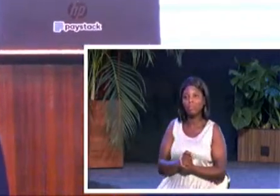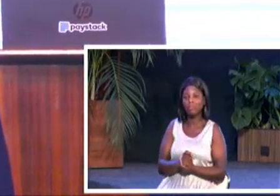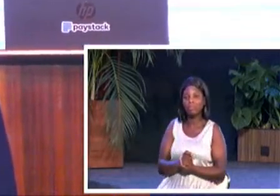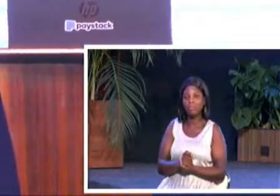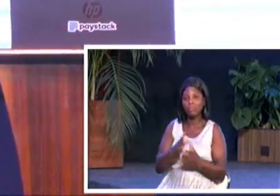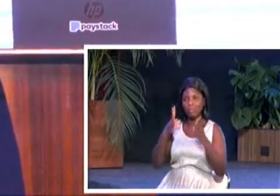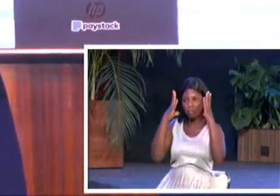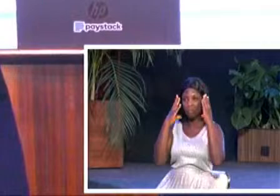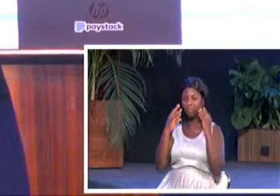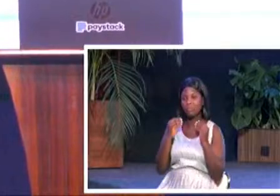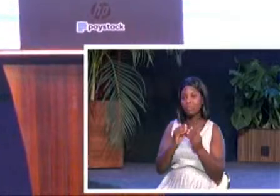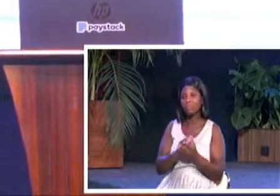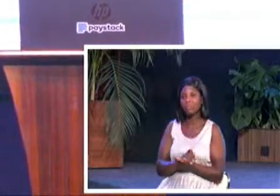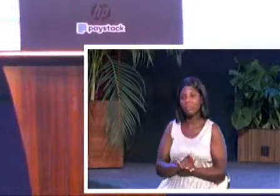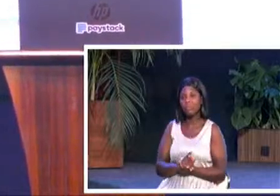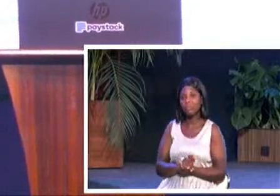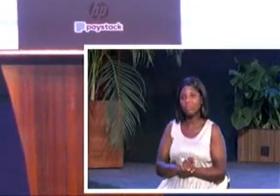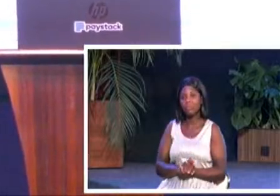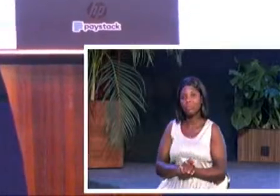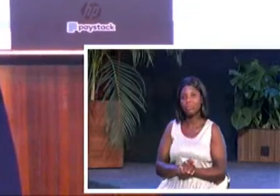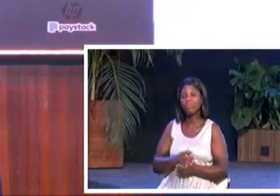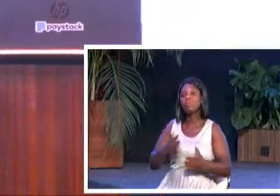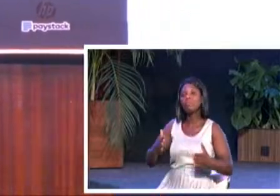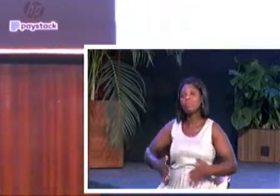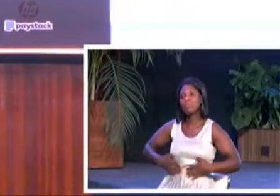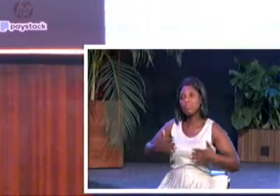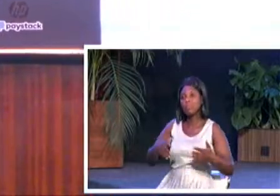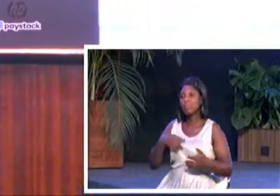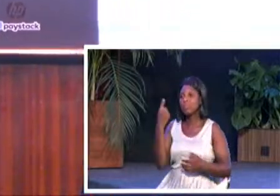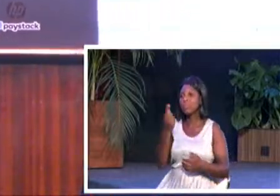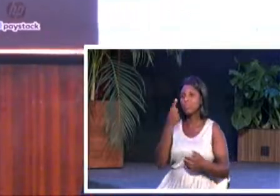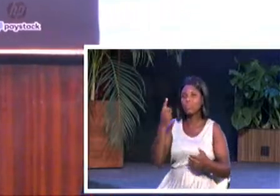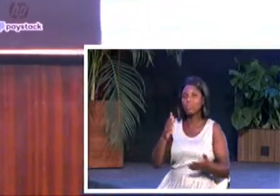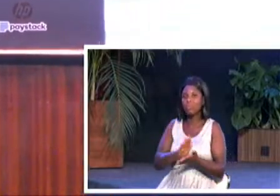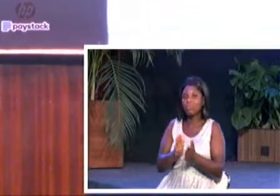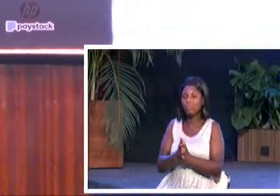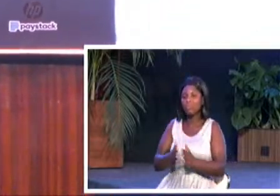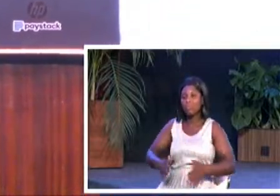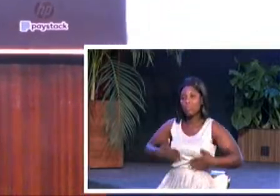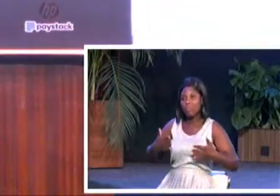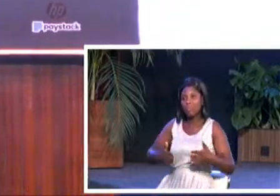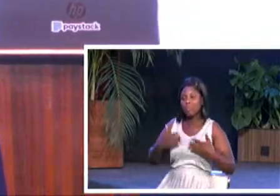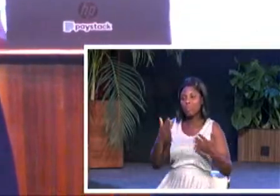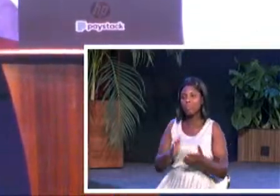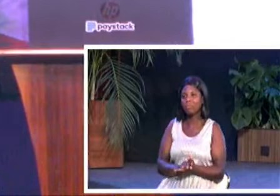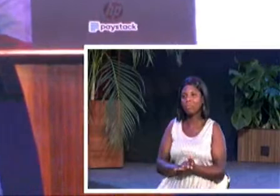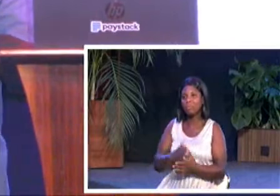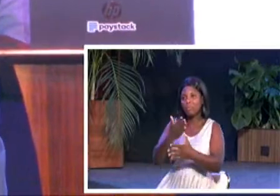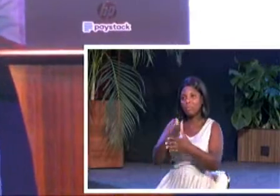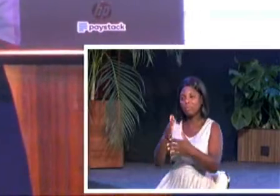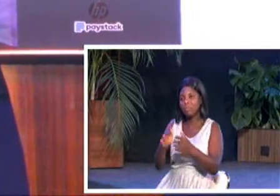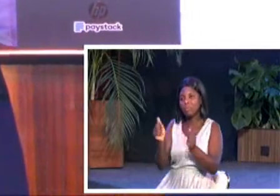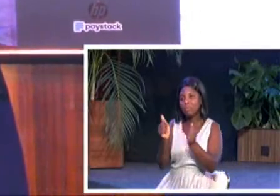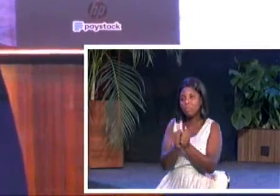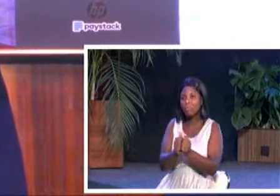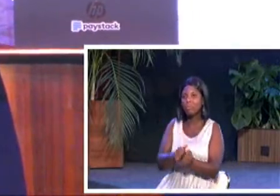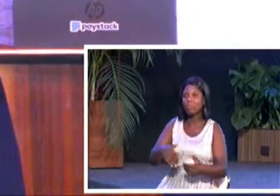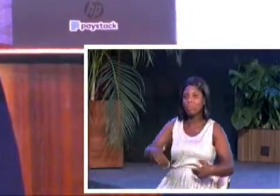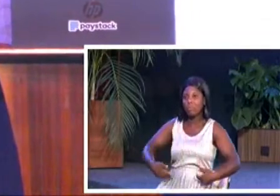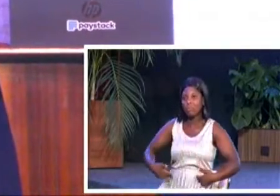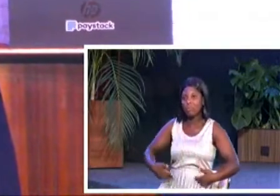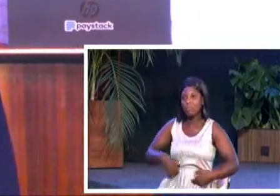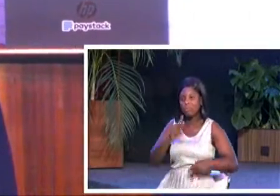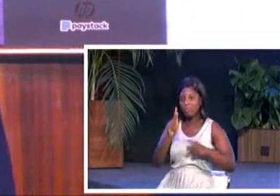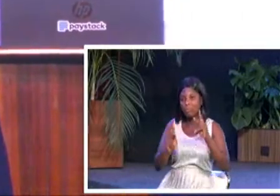I get happy to speak to young people because at our time, during our time, we didn't have the opportunity to